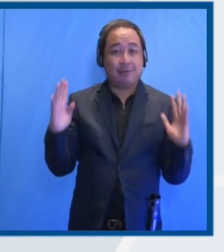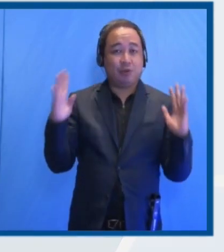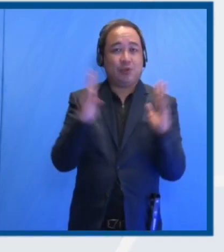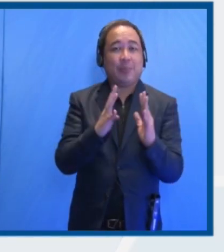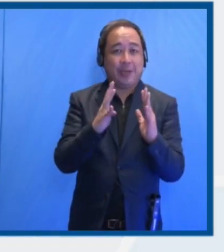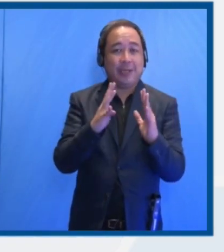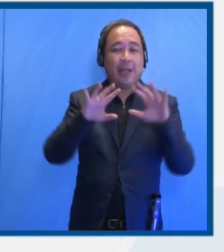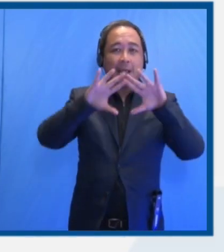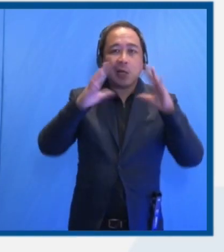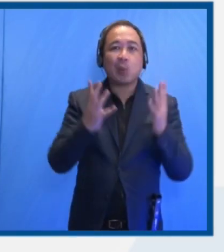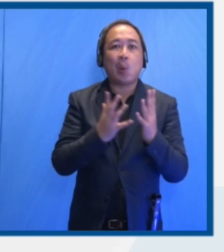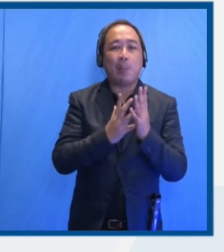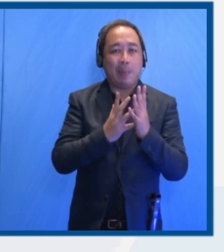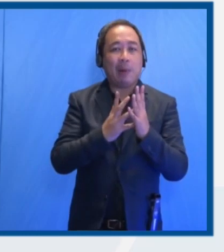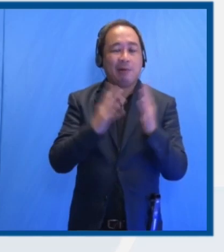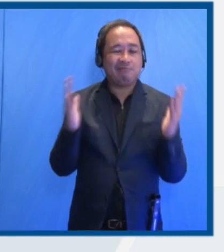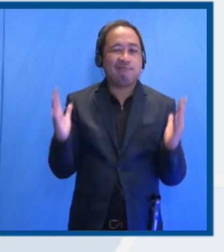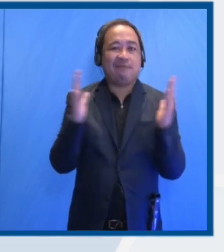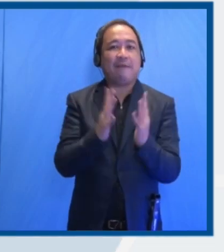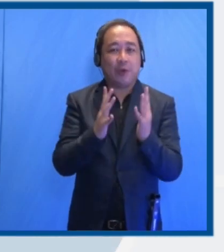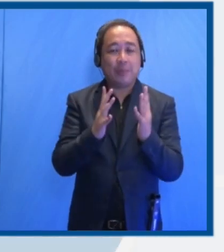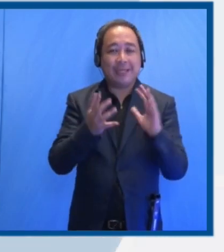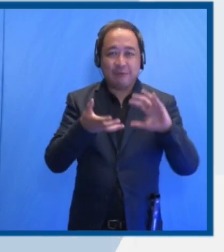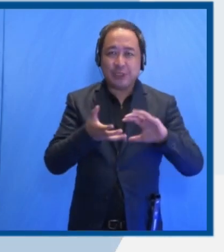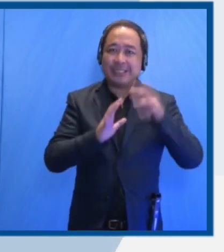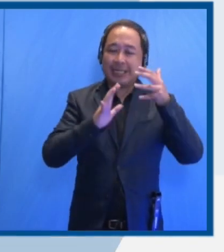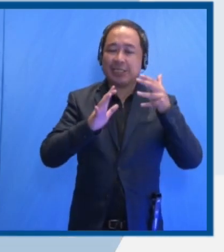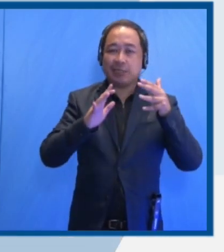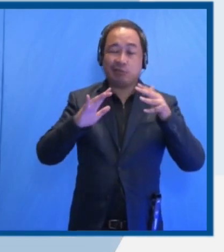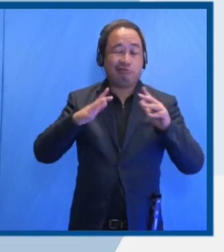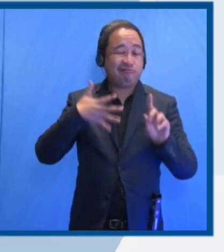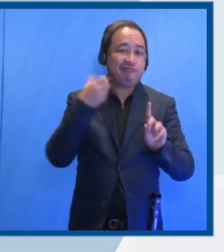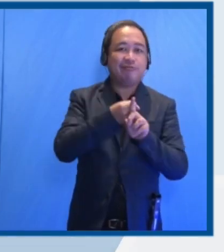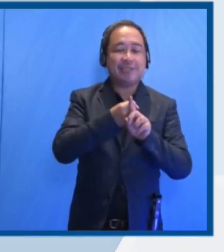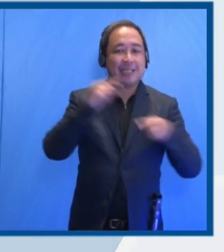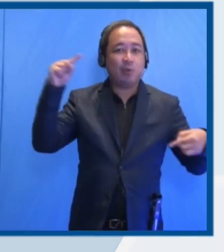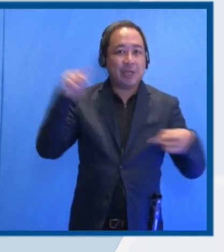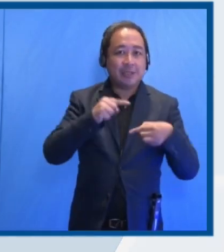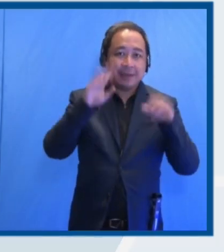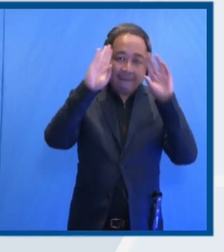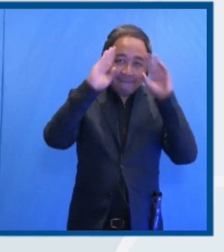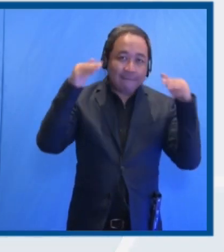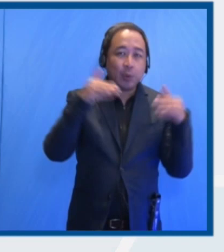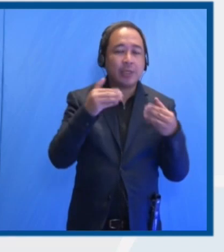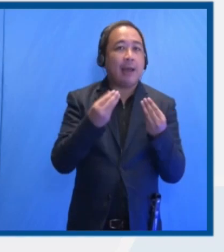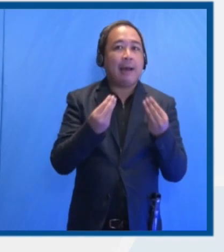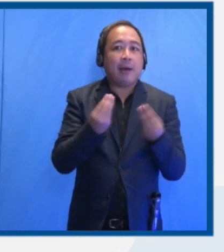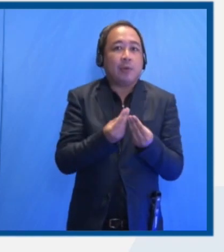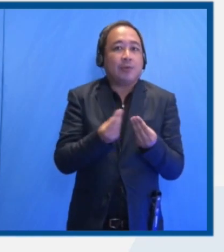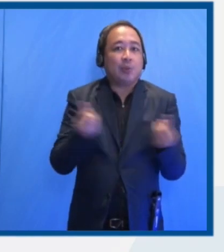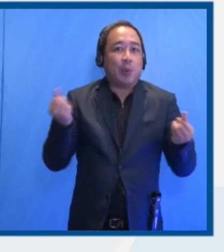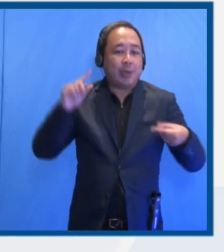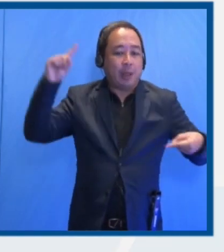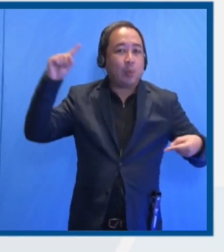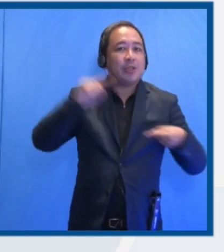Platform for Disaster Risk Reduction, which will be focusing on implementing nature-based solutions to reduce